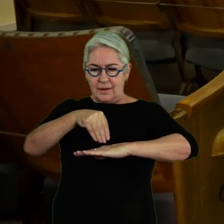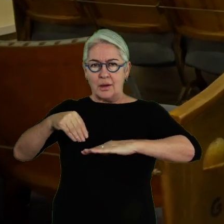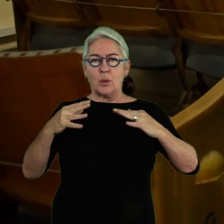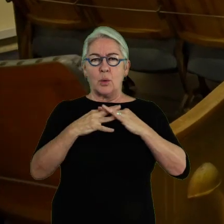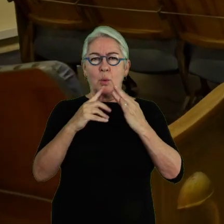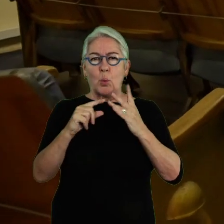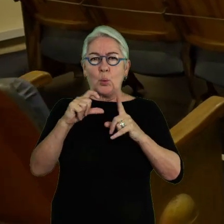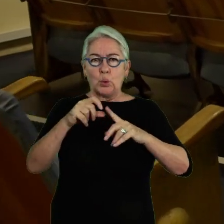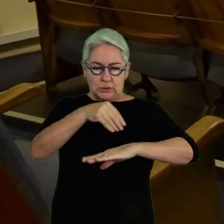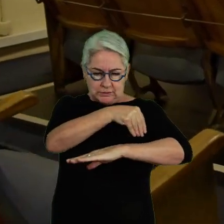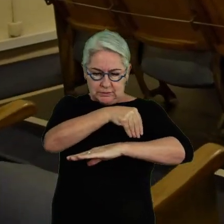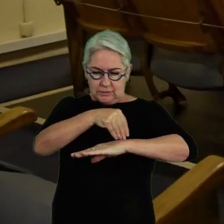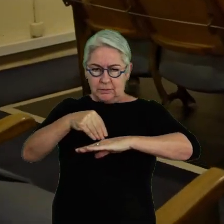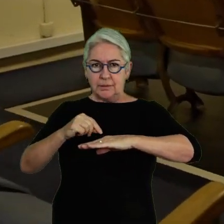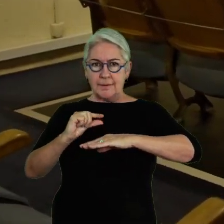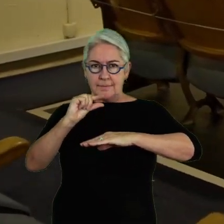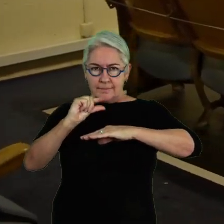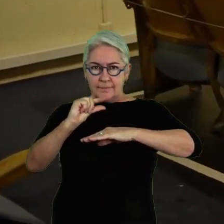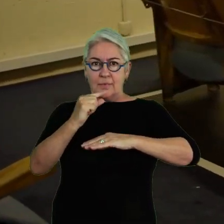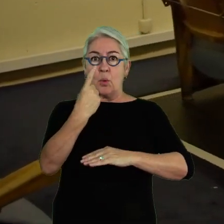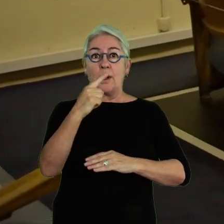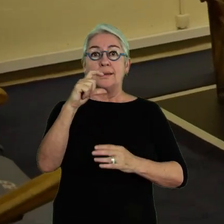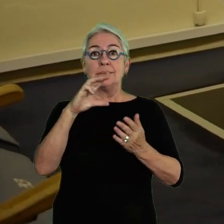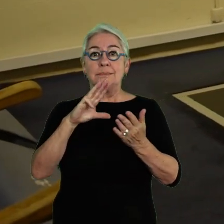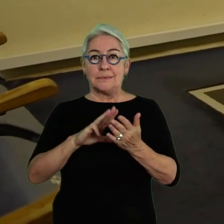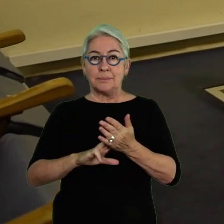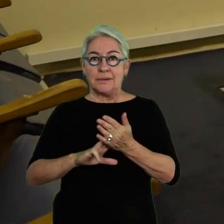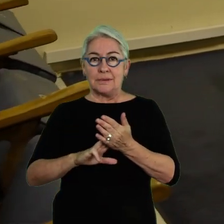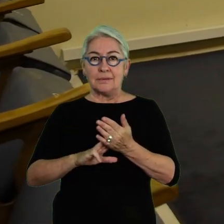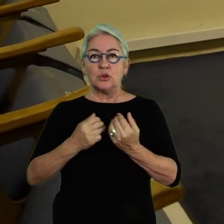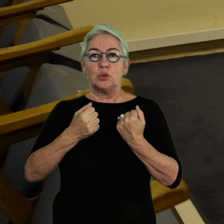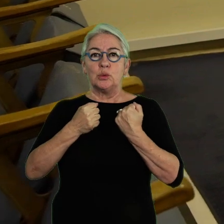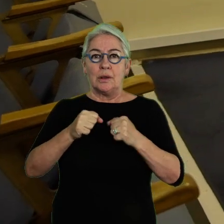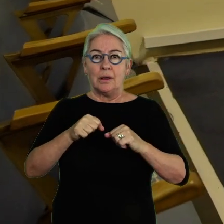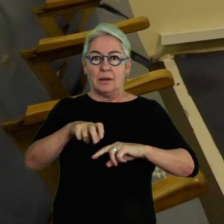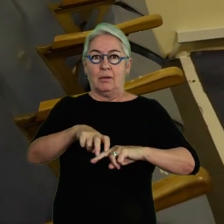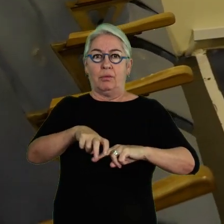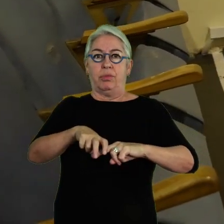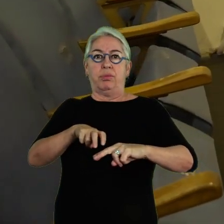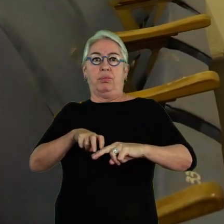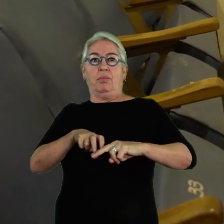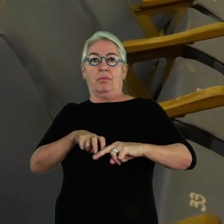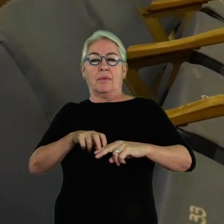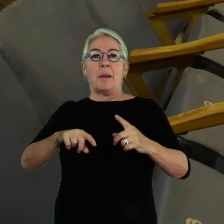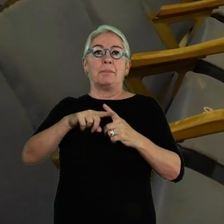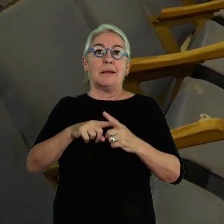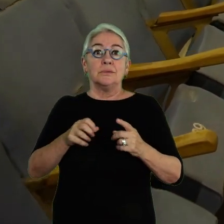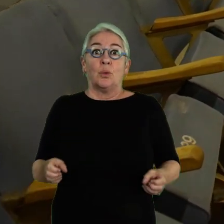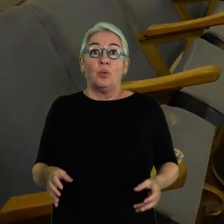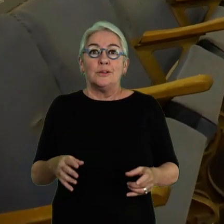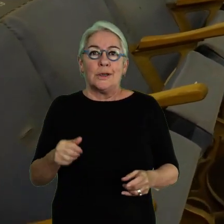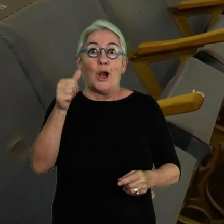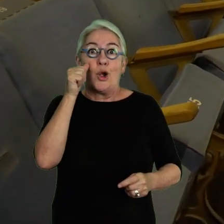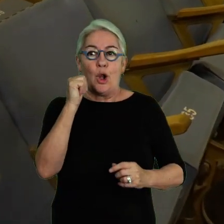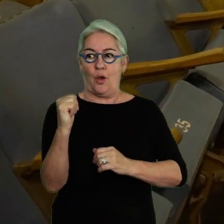There is a long strip of wood here which sticks out around 1 centimetre from the ground to stop the seats sliding backwards and will also limit how far back any mobility